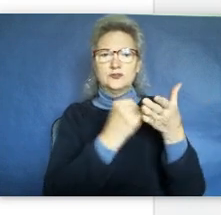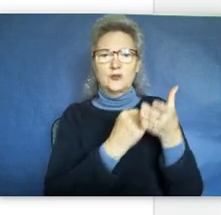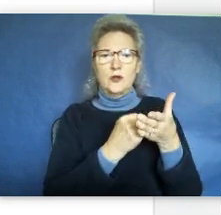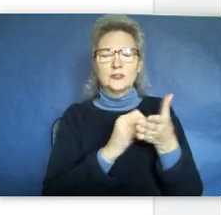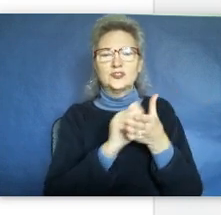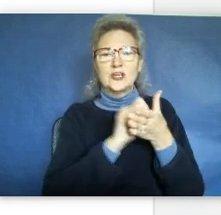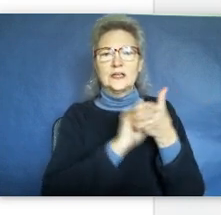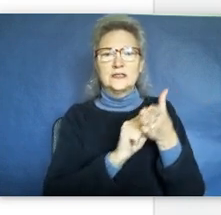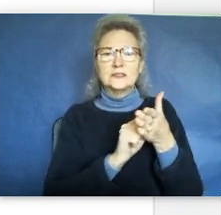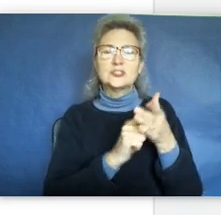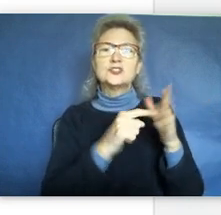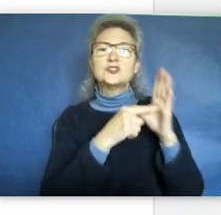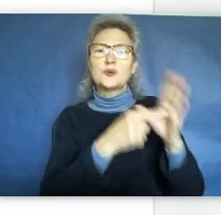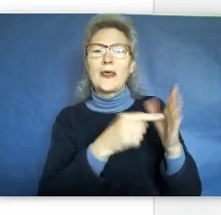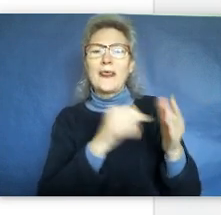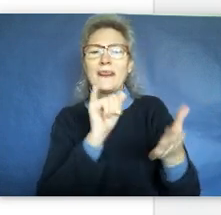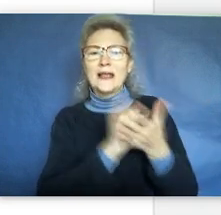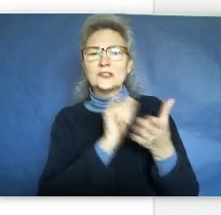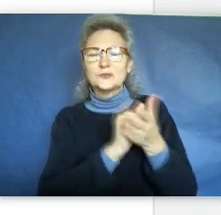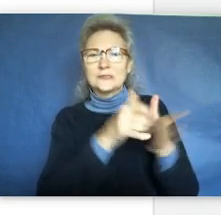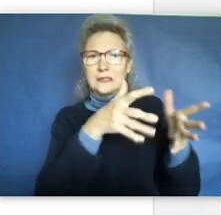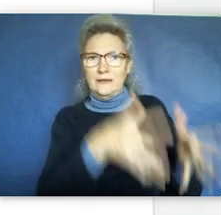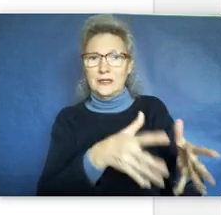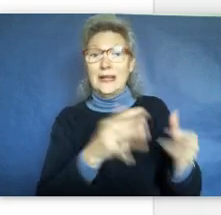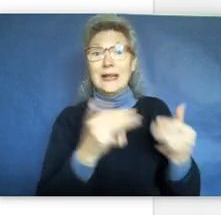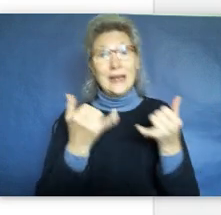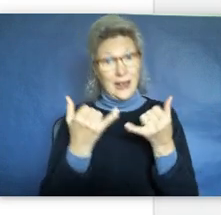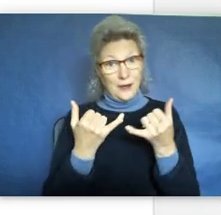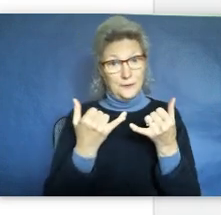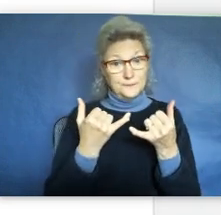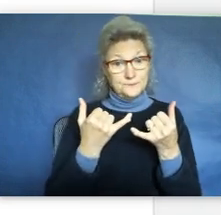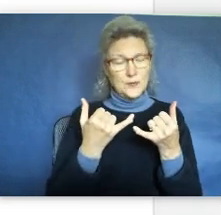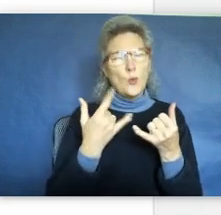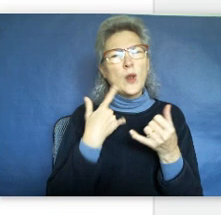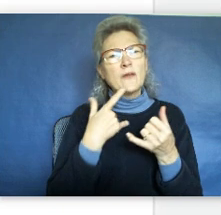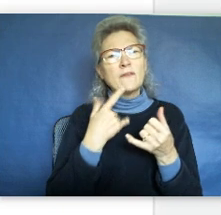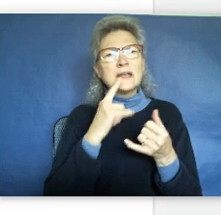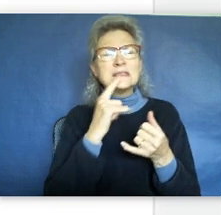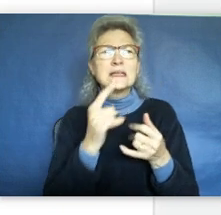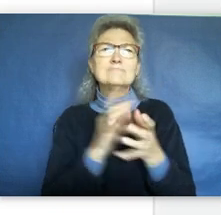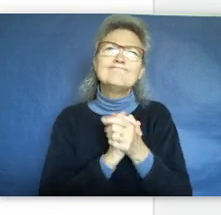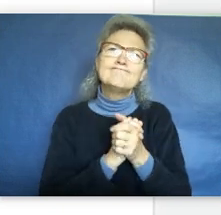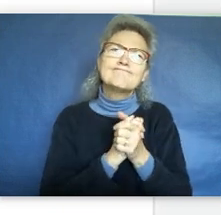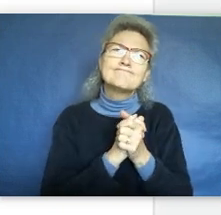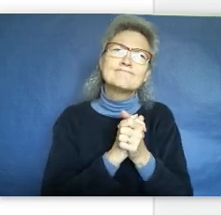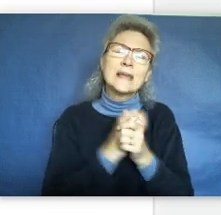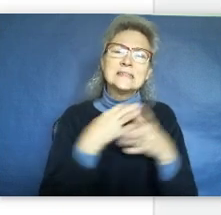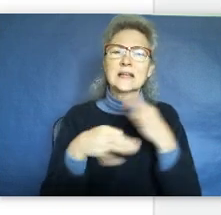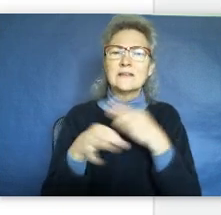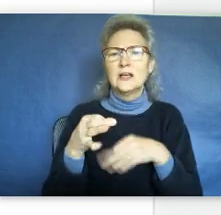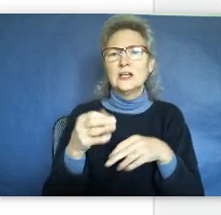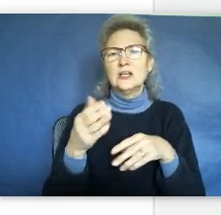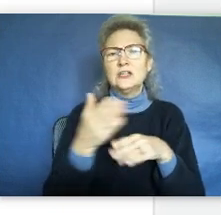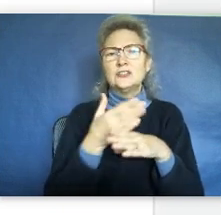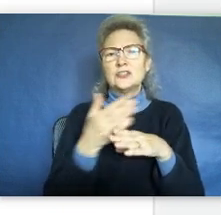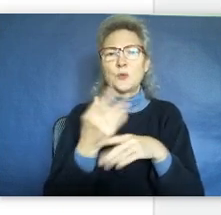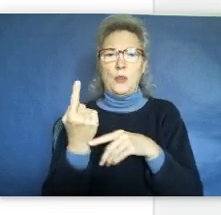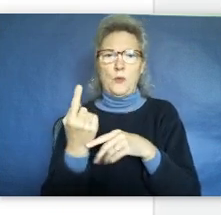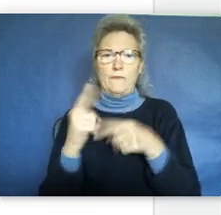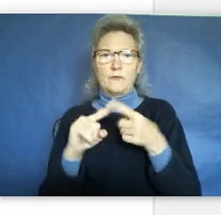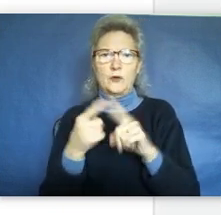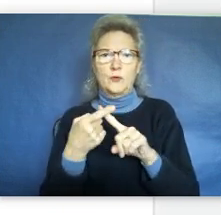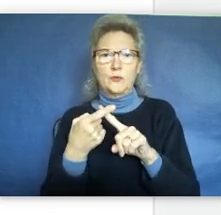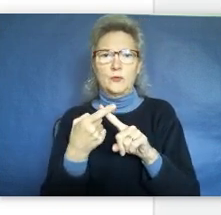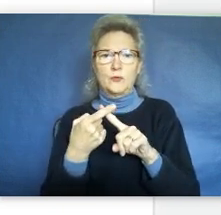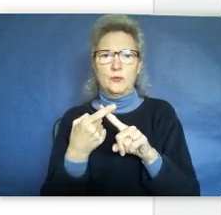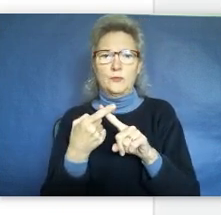or shade in. That is what is left. Now, what if I actually said, instead of just sharing this with one of my friends, we wanted to share